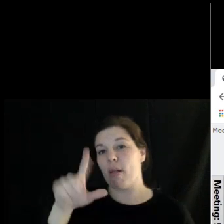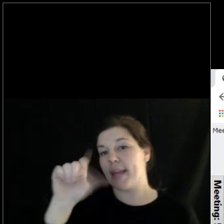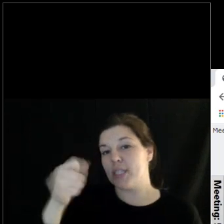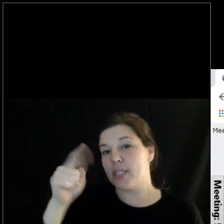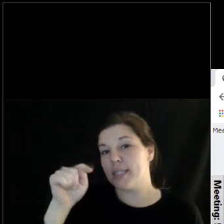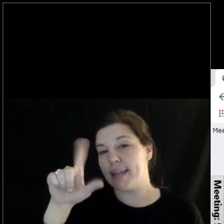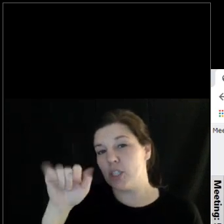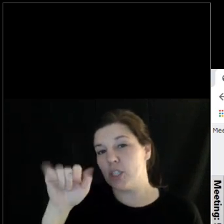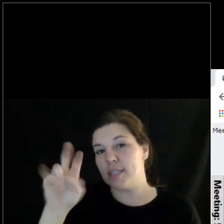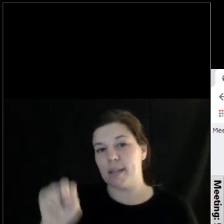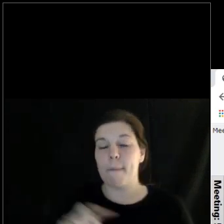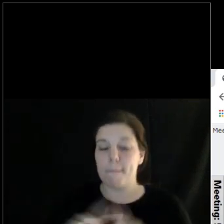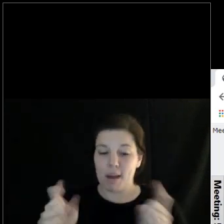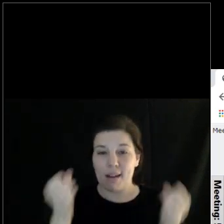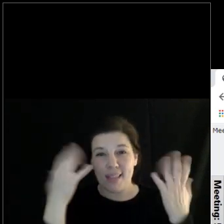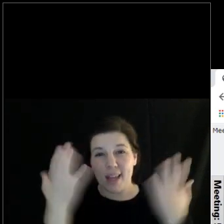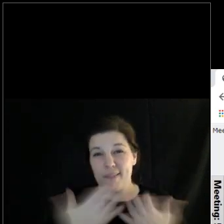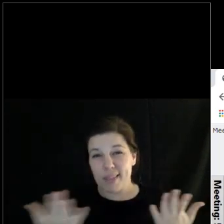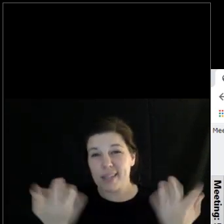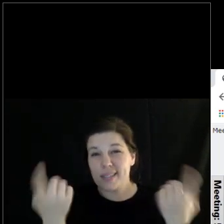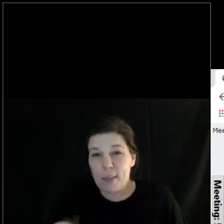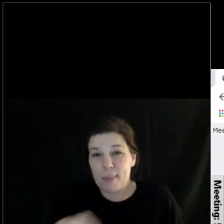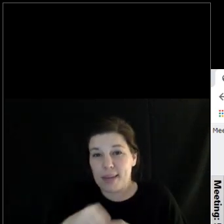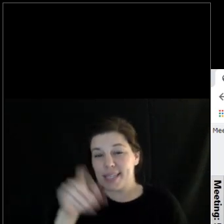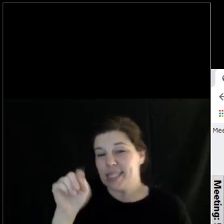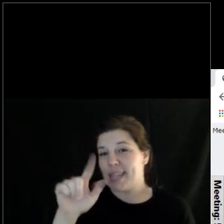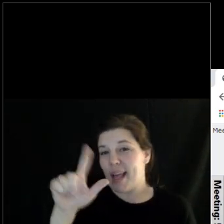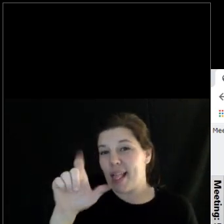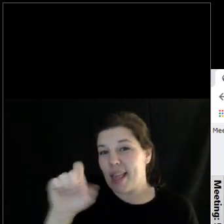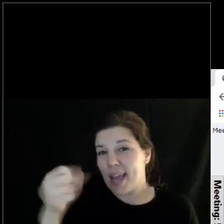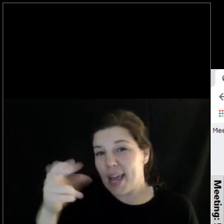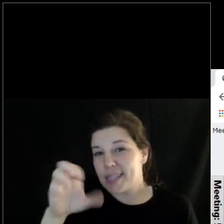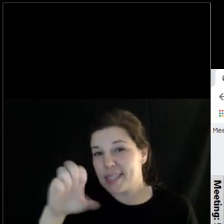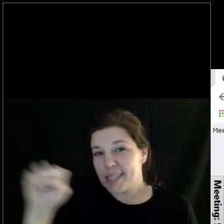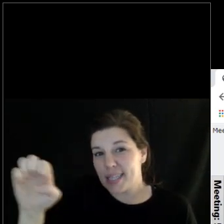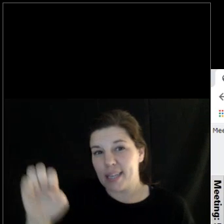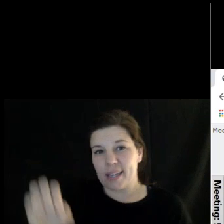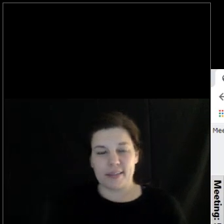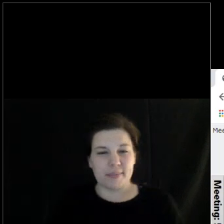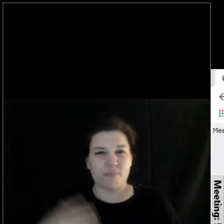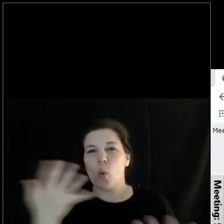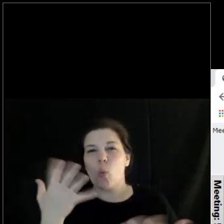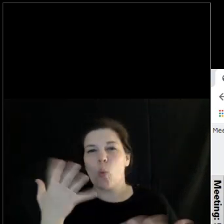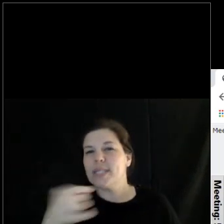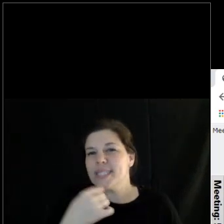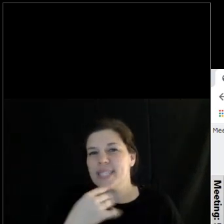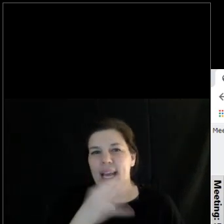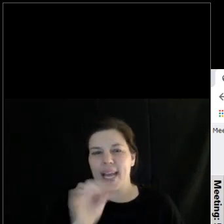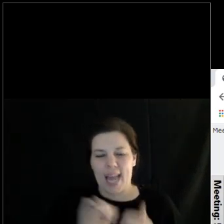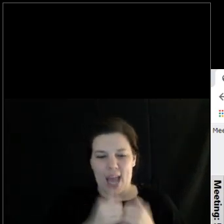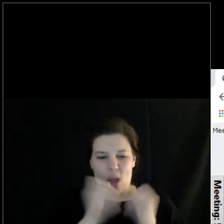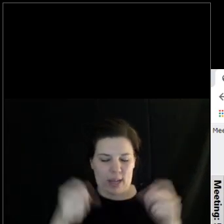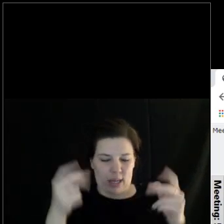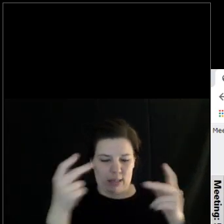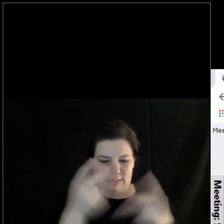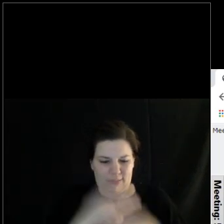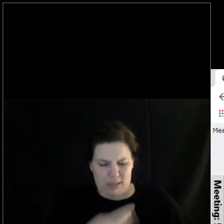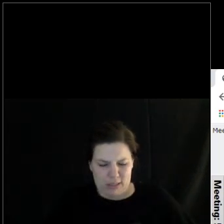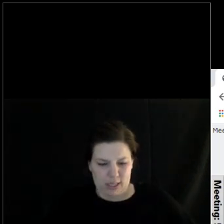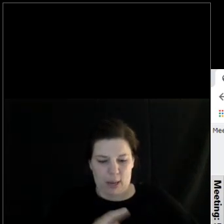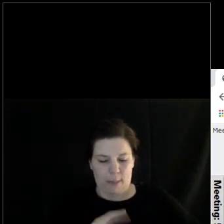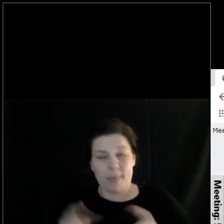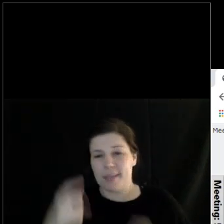of things with Tallahassee is what exactly does the language say, and what is it? How can it be interpreted? So again, there's usually it's a hard time to give a